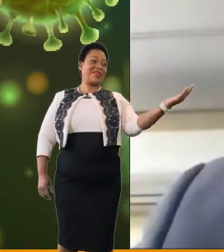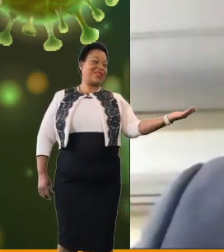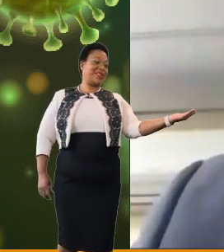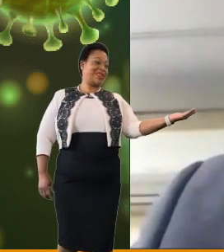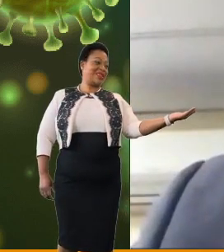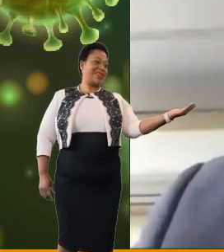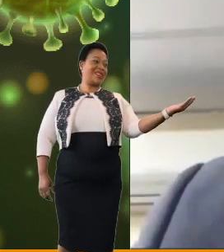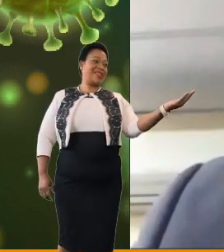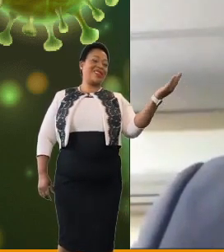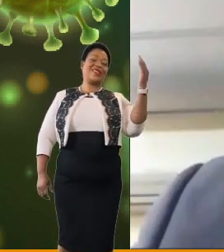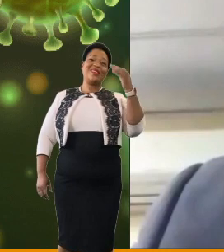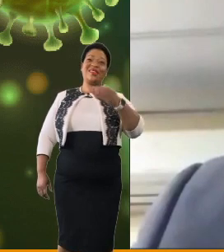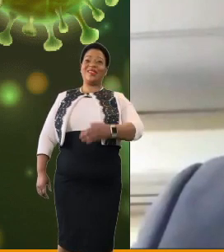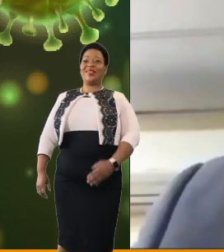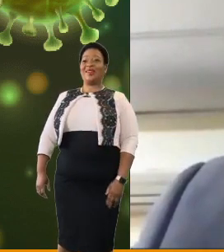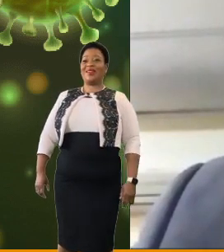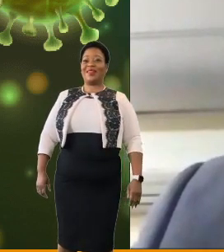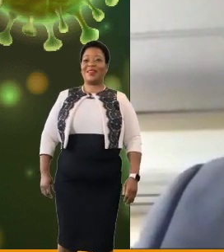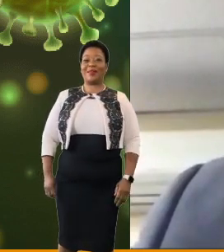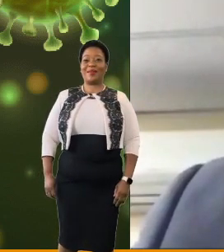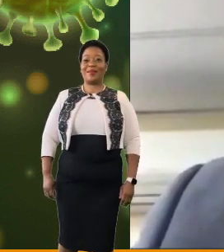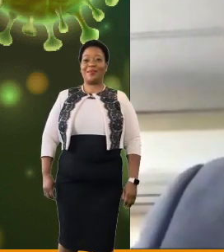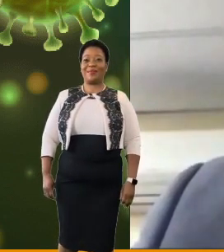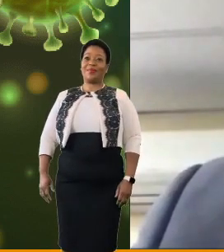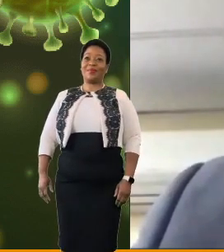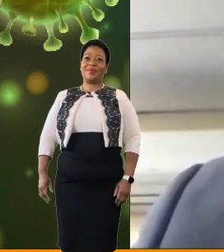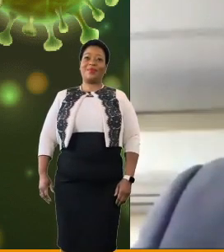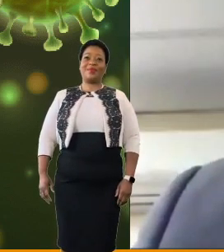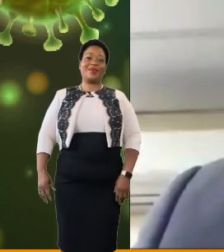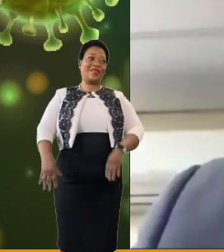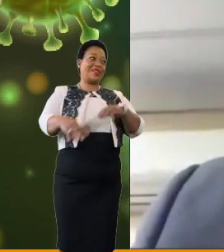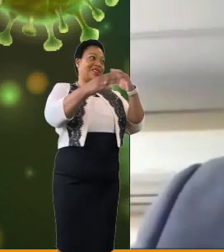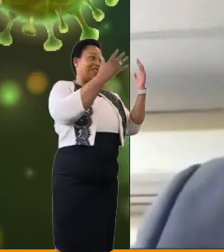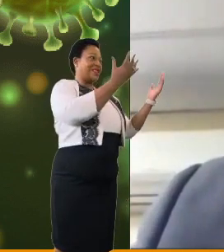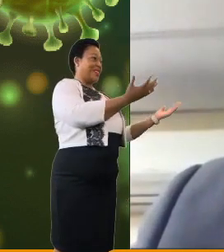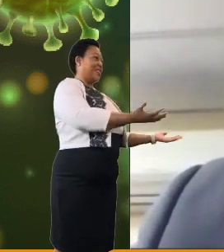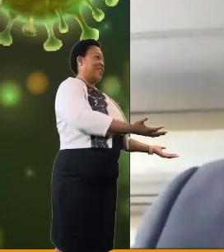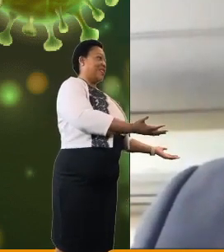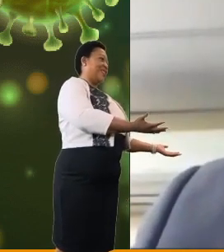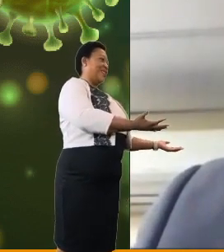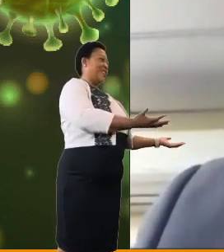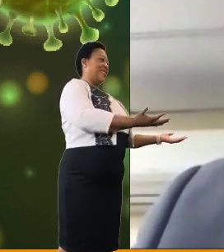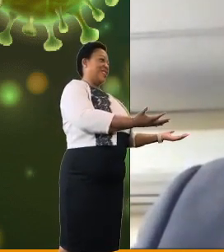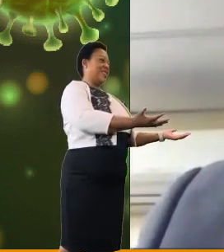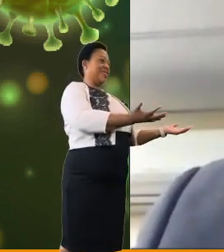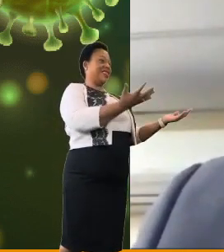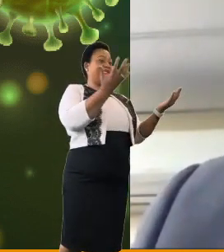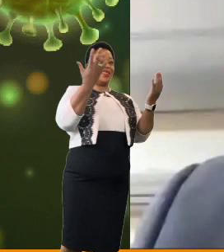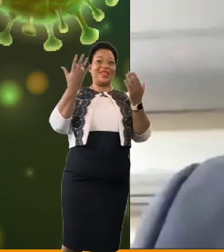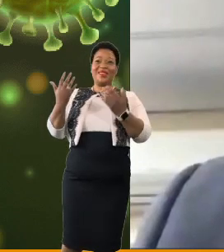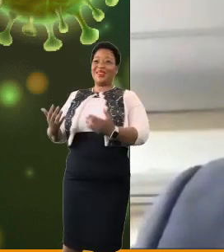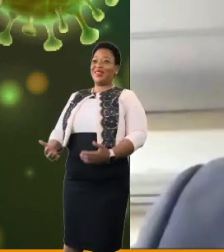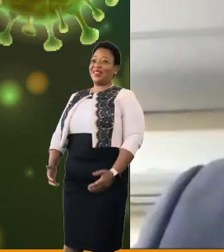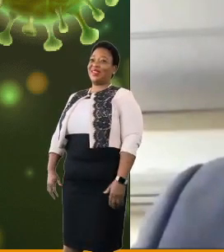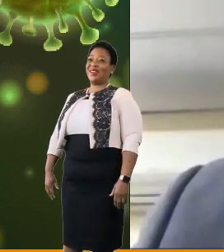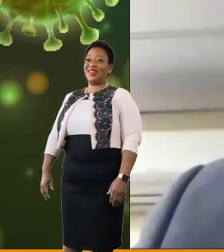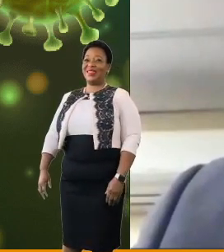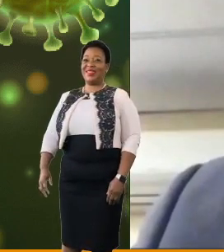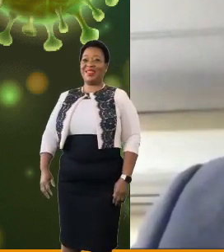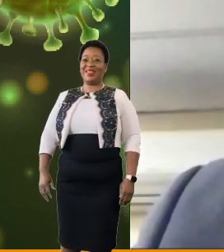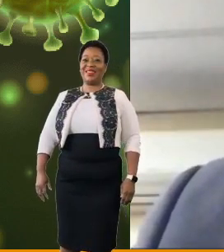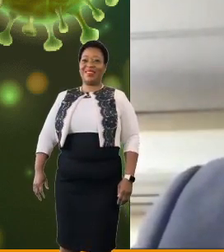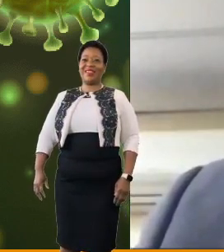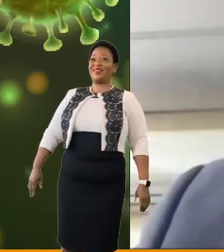the labor market. So whatever interventions that we come up with are directed at funding either re-entry or